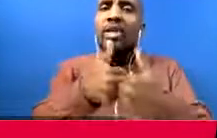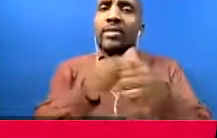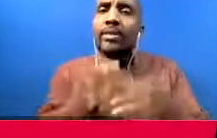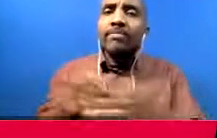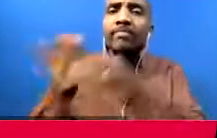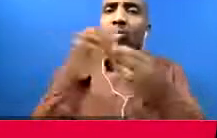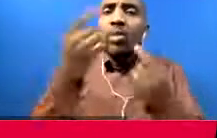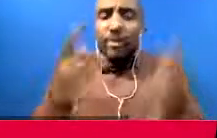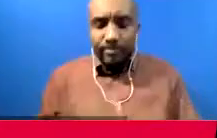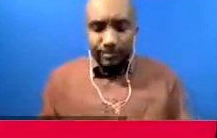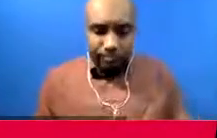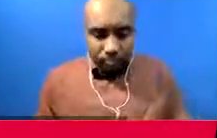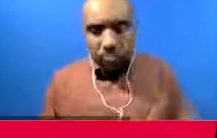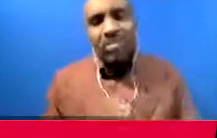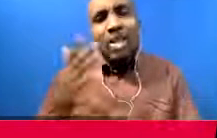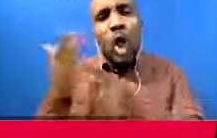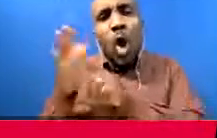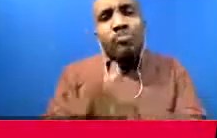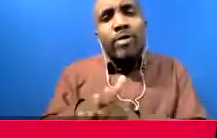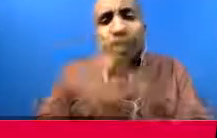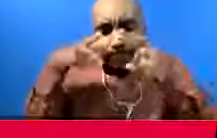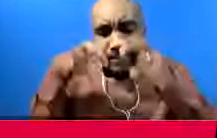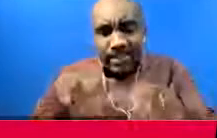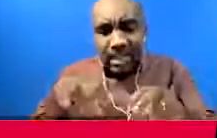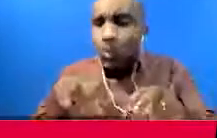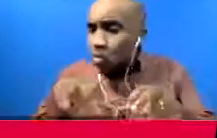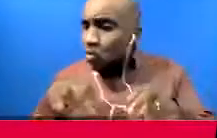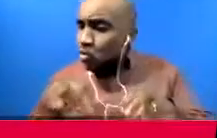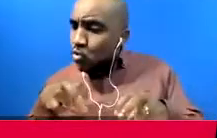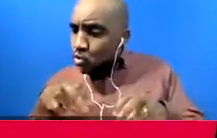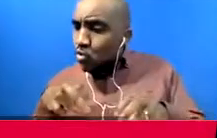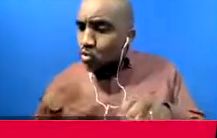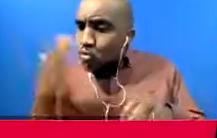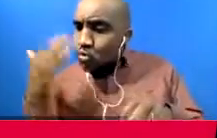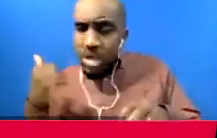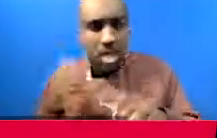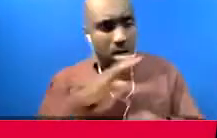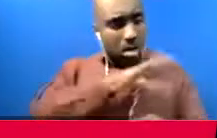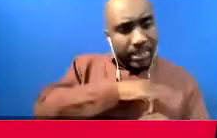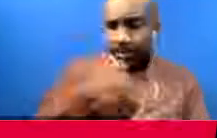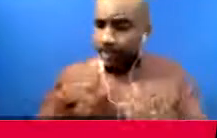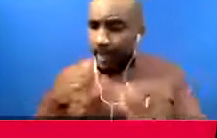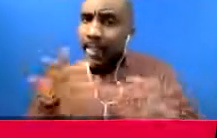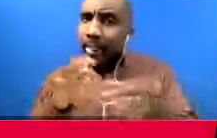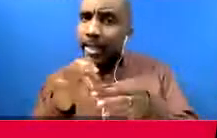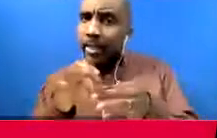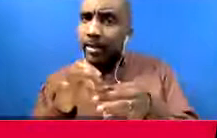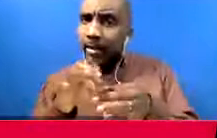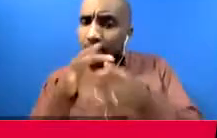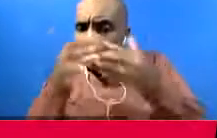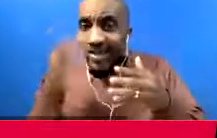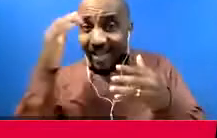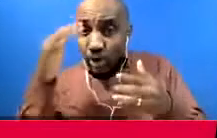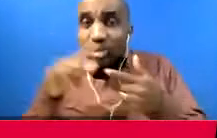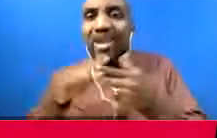you study the details of this oppression, you notice how linked our struggles are, not only in the ideologies, but also in the exact practices that are used to